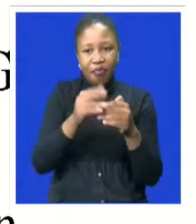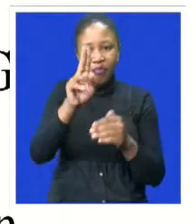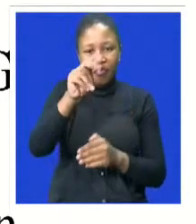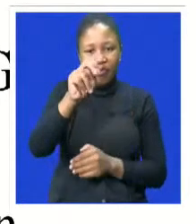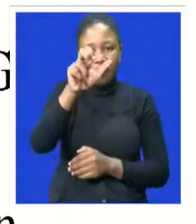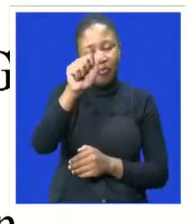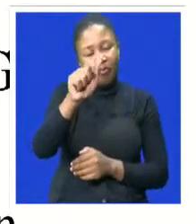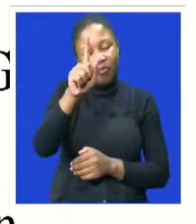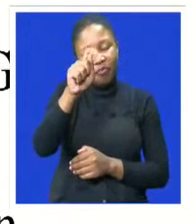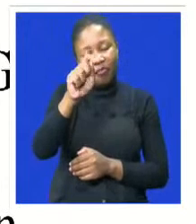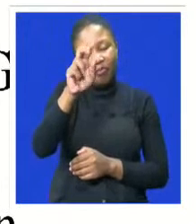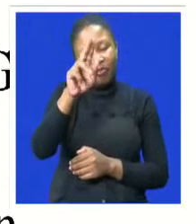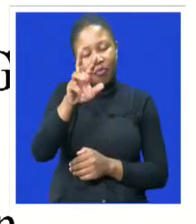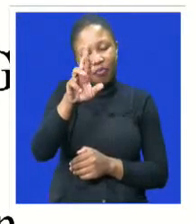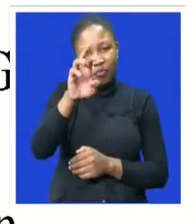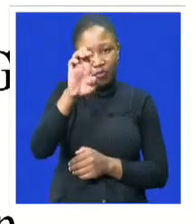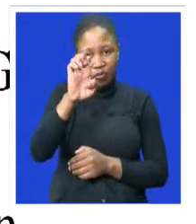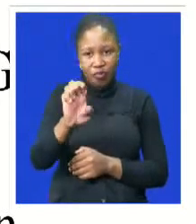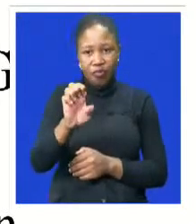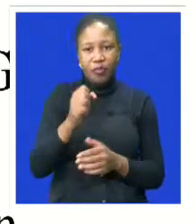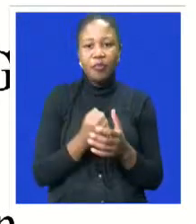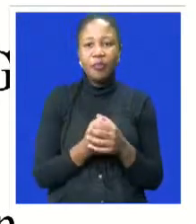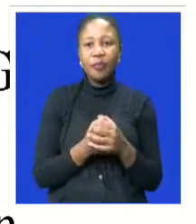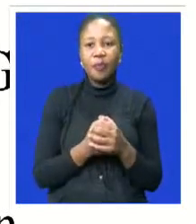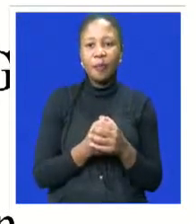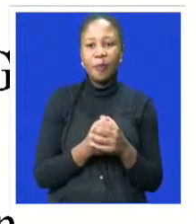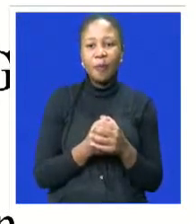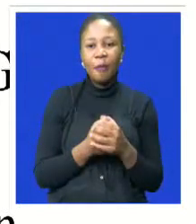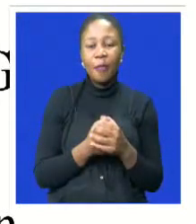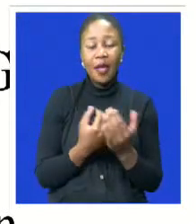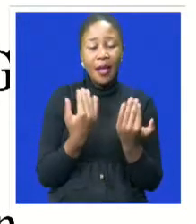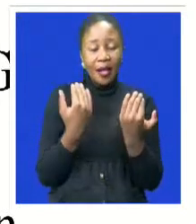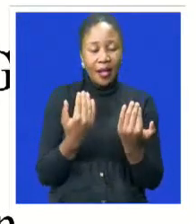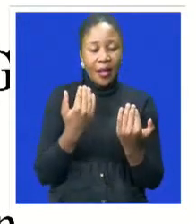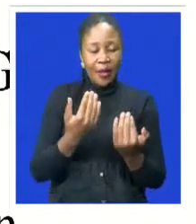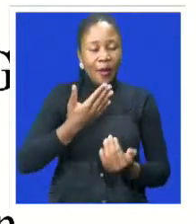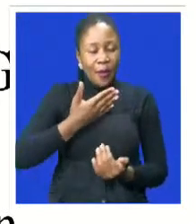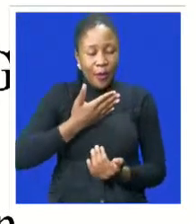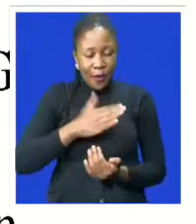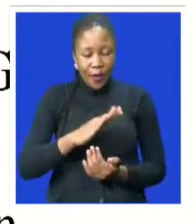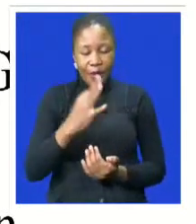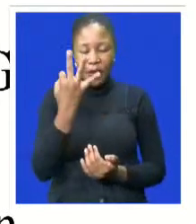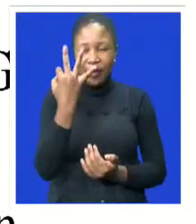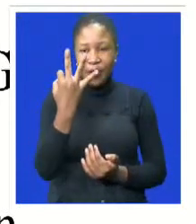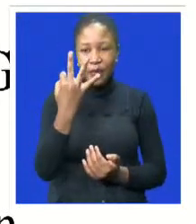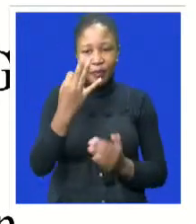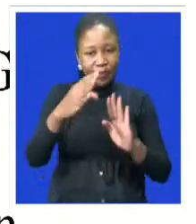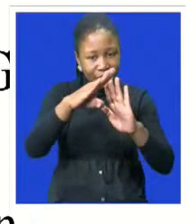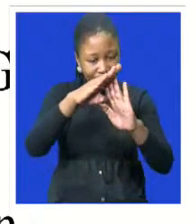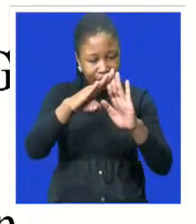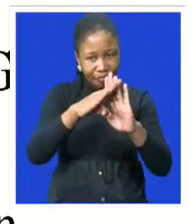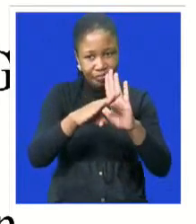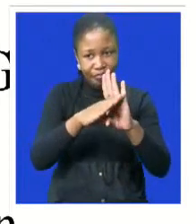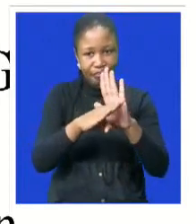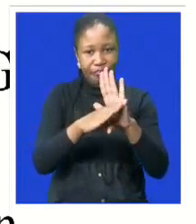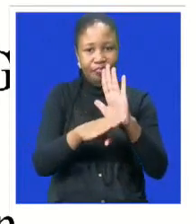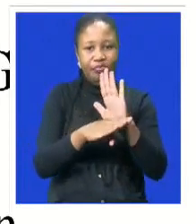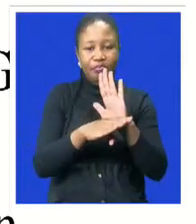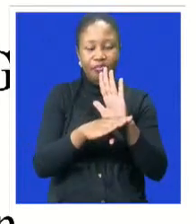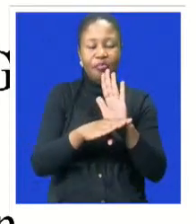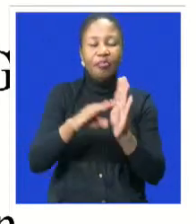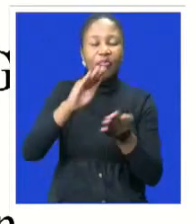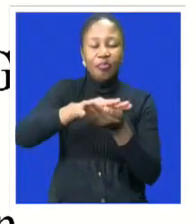that were created by God. I expect you to mention at least 3 ways on how God takes care of